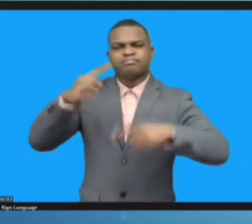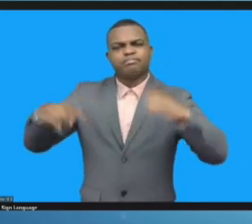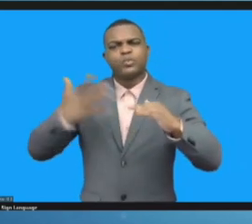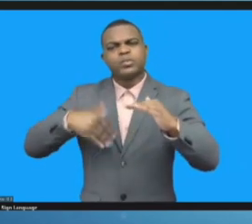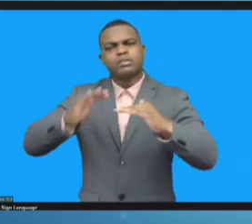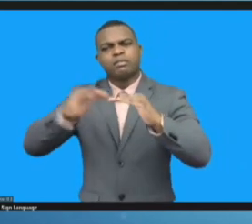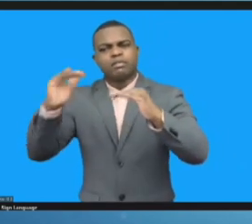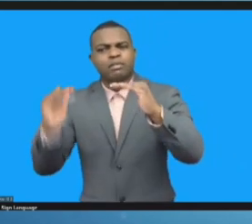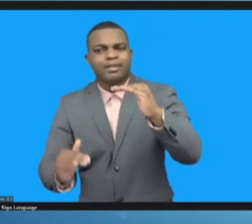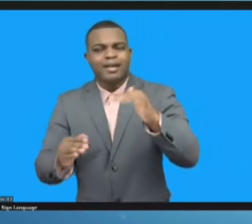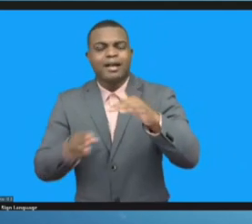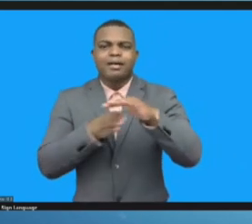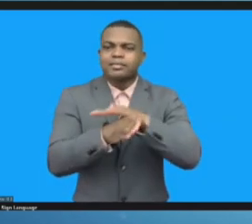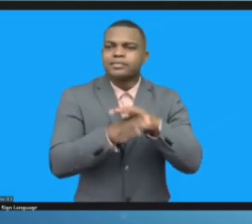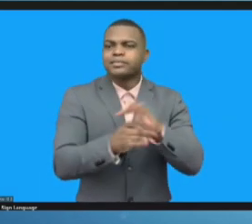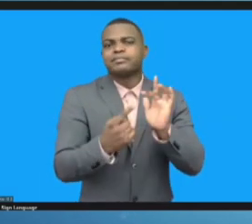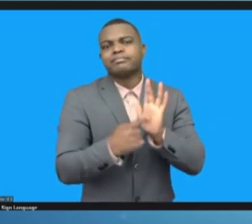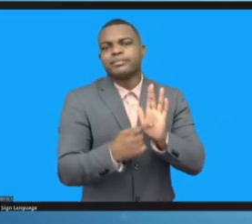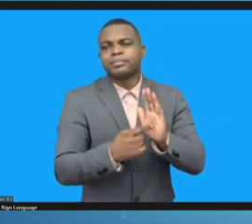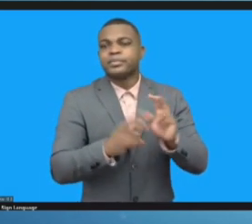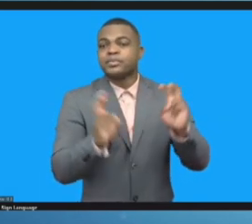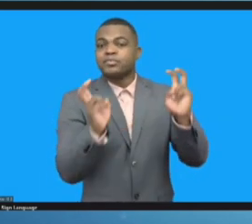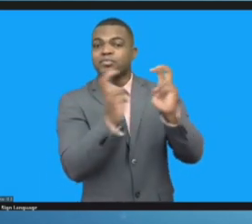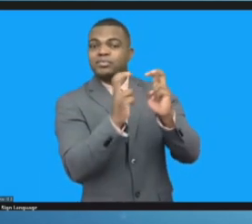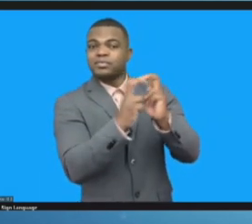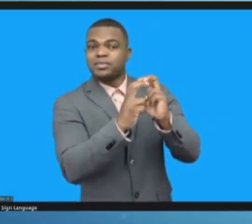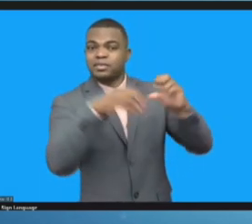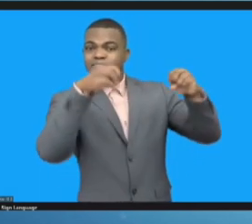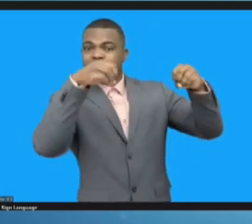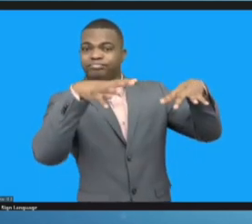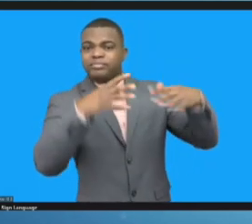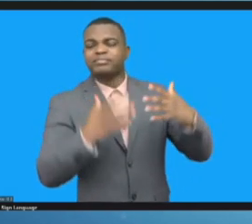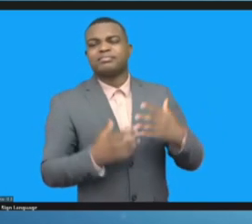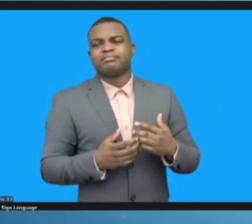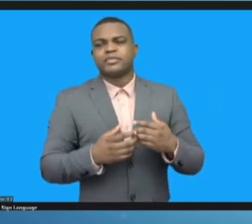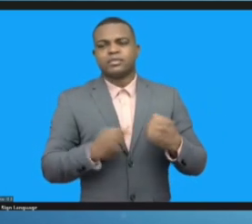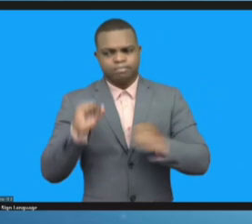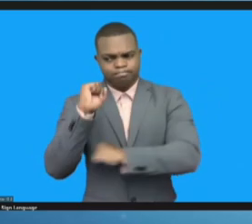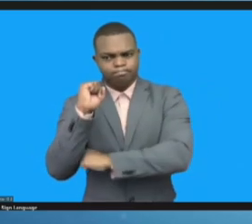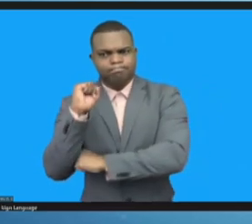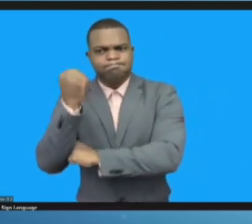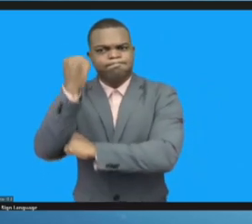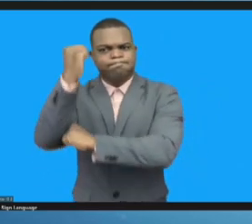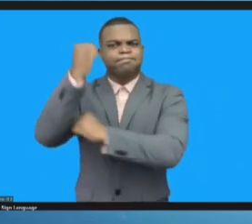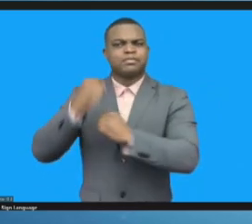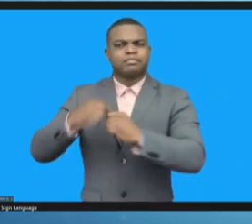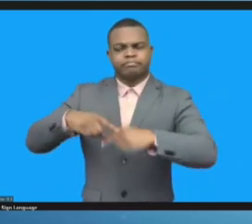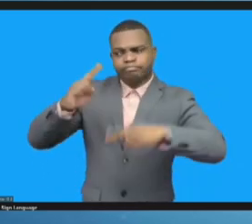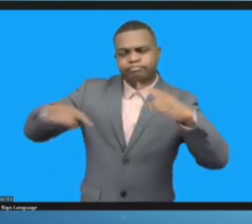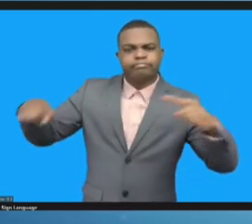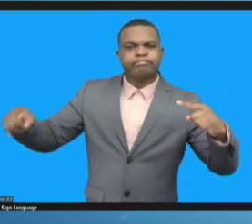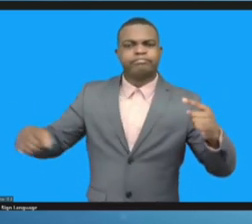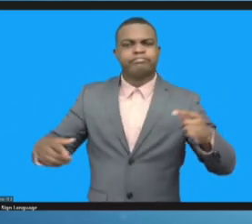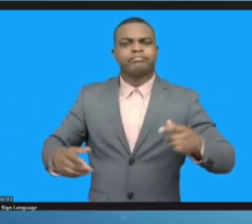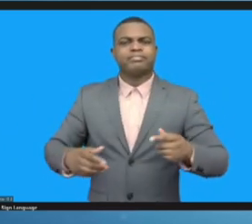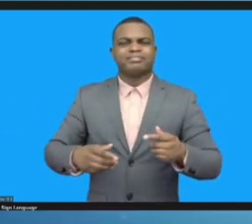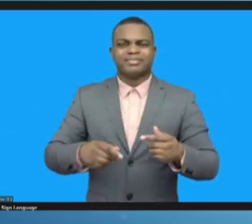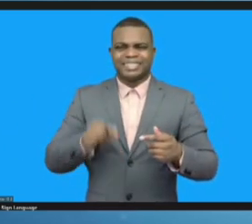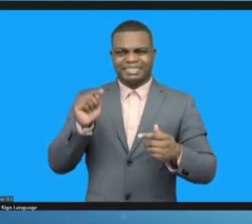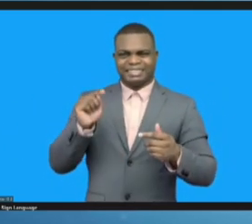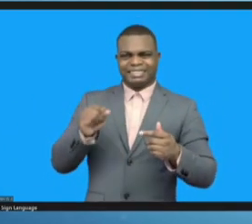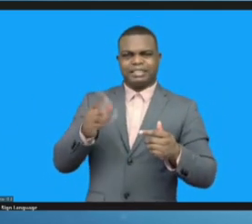The exponential increase in e-commerce has created new jobs and income earning opportunities